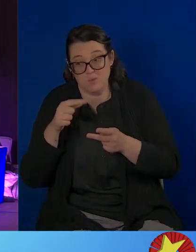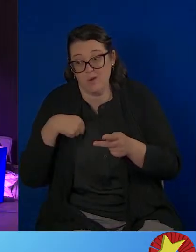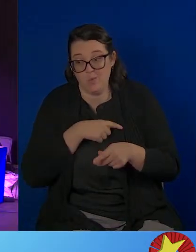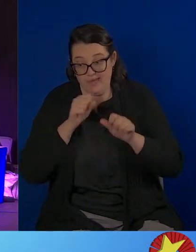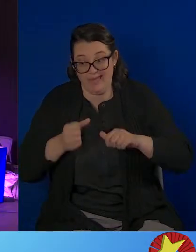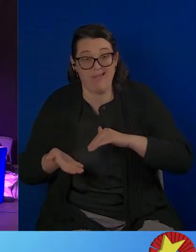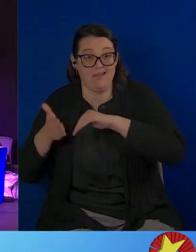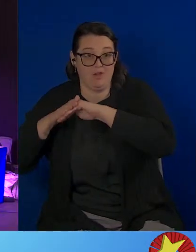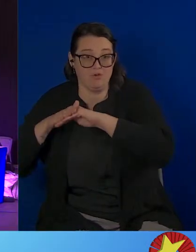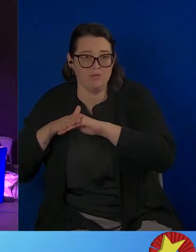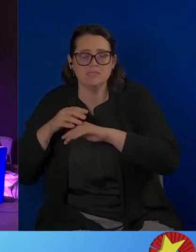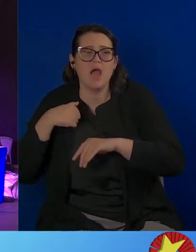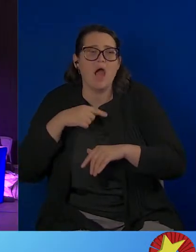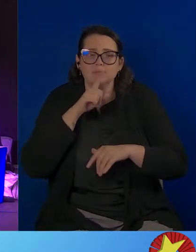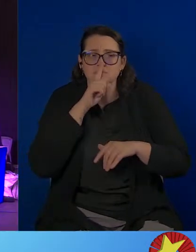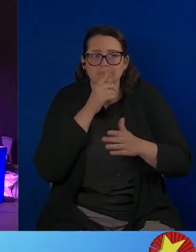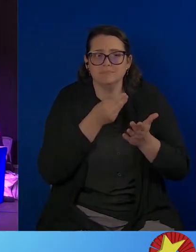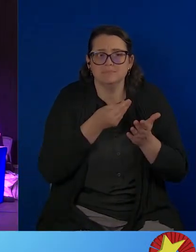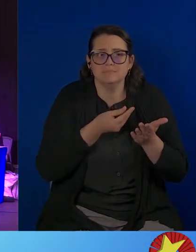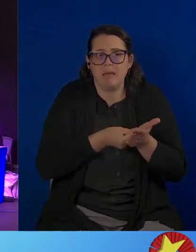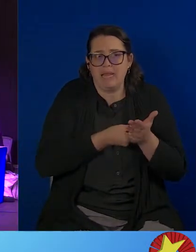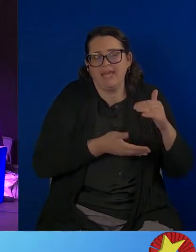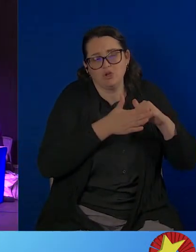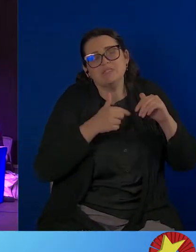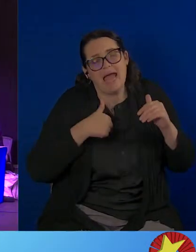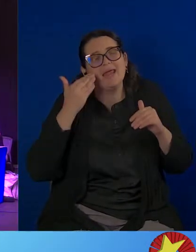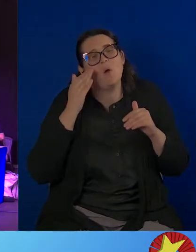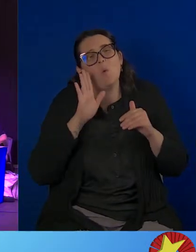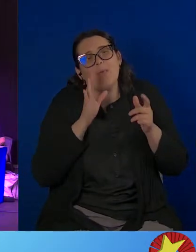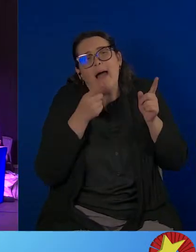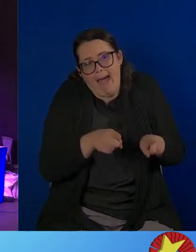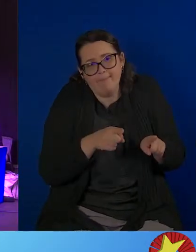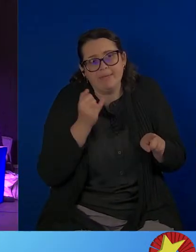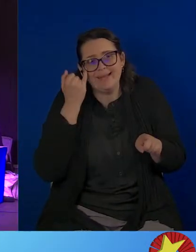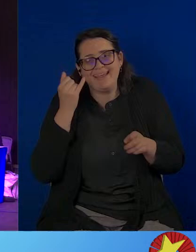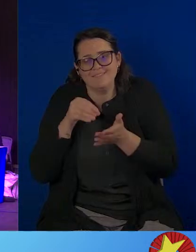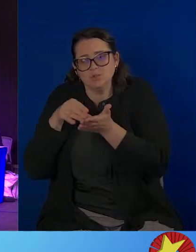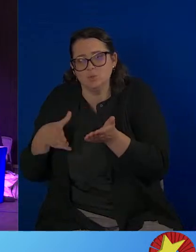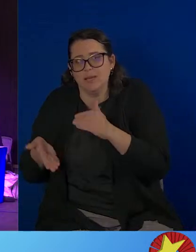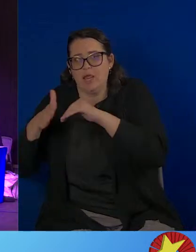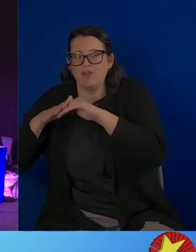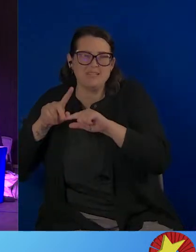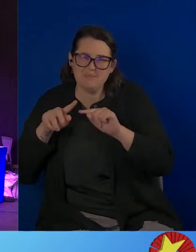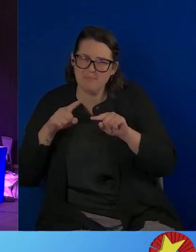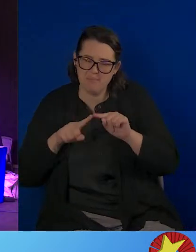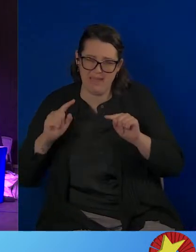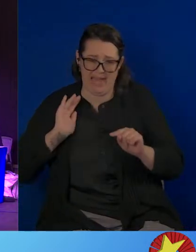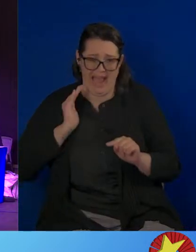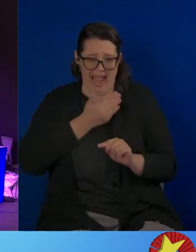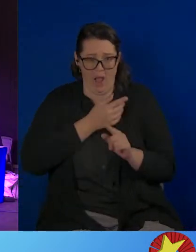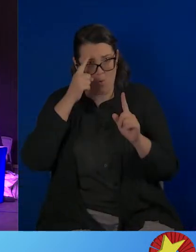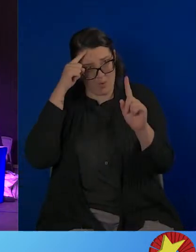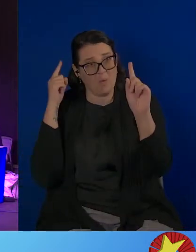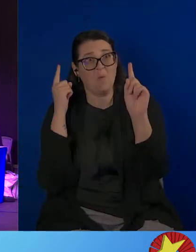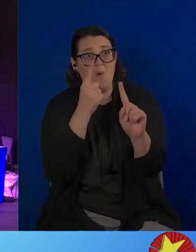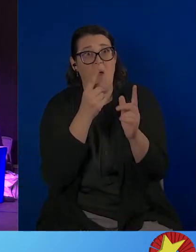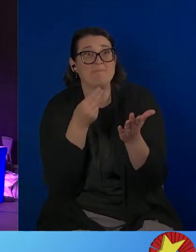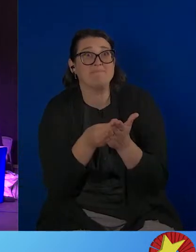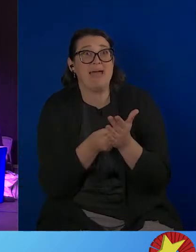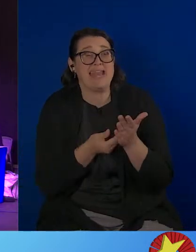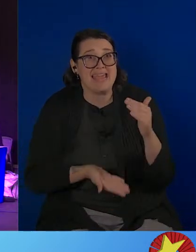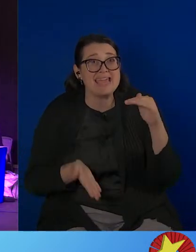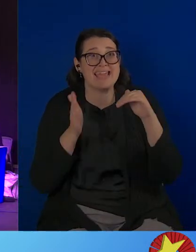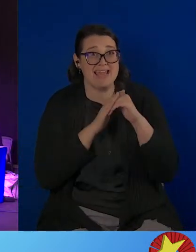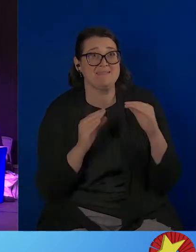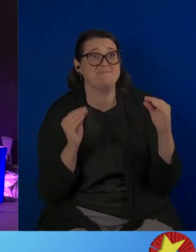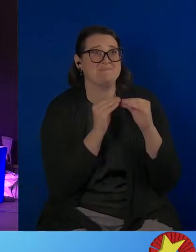that's part of the game, I understand that. We're not looking to increase our funds because we're just going to grab kids. That's